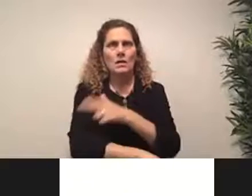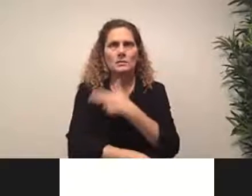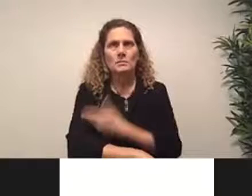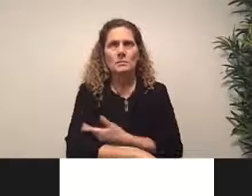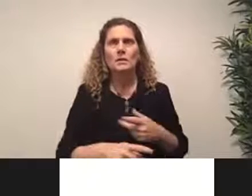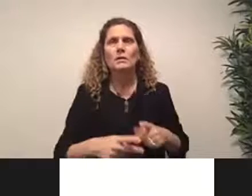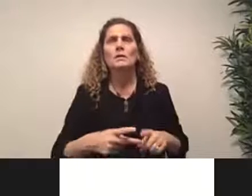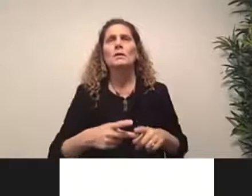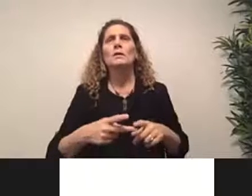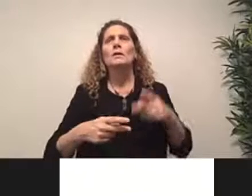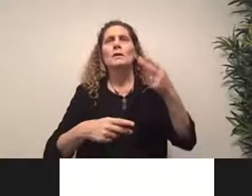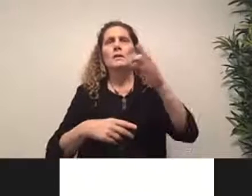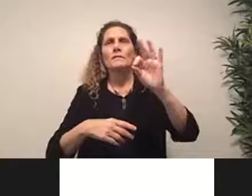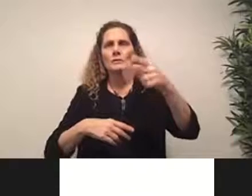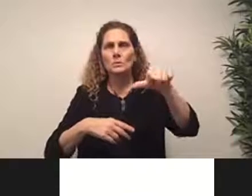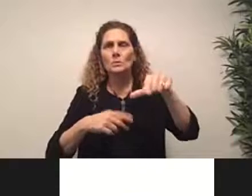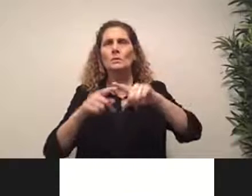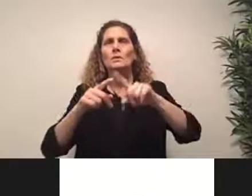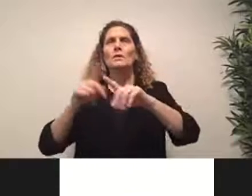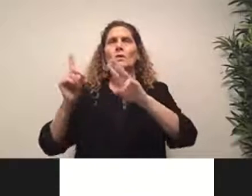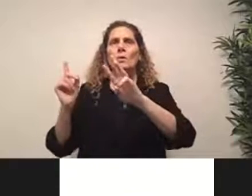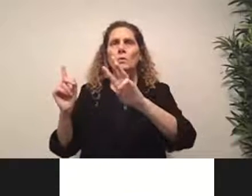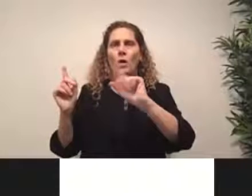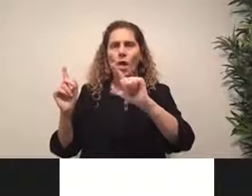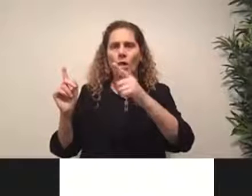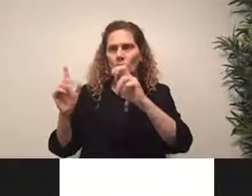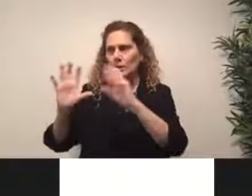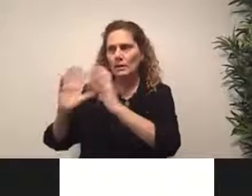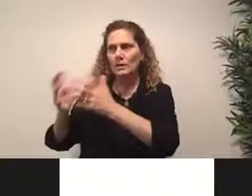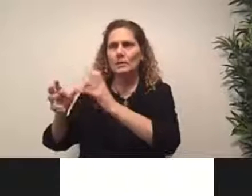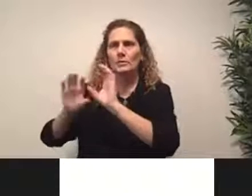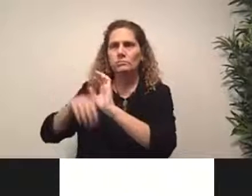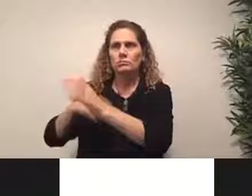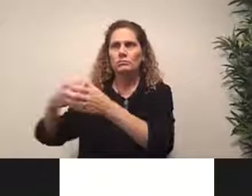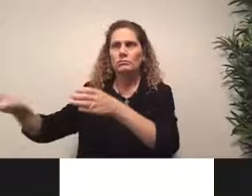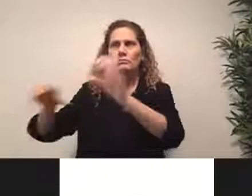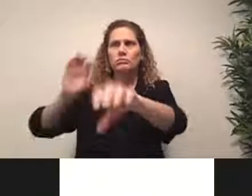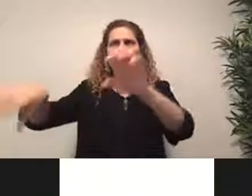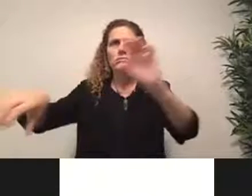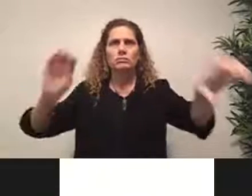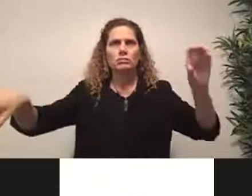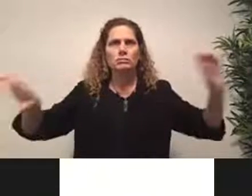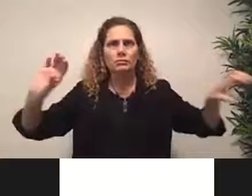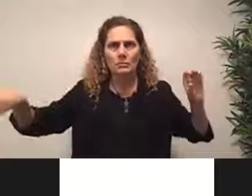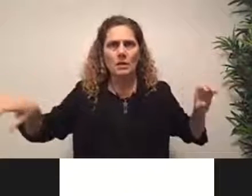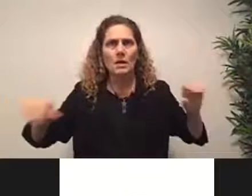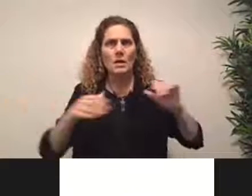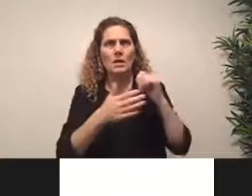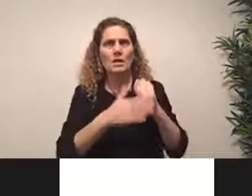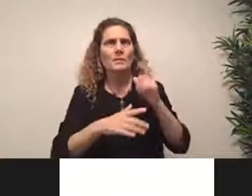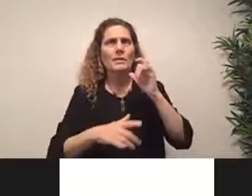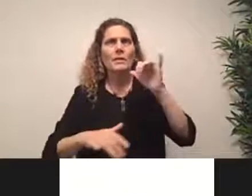and CVS that will be dealing with our long-term care facilities over the next 3 or 4 weeks. So that's